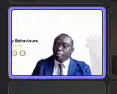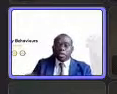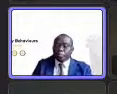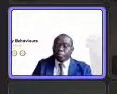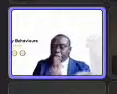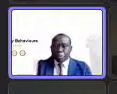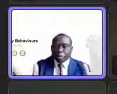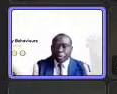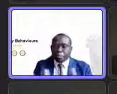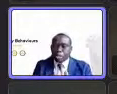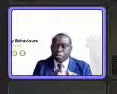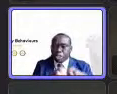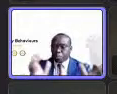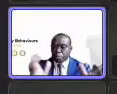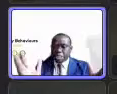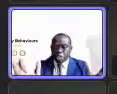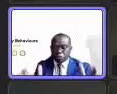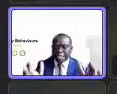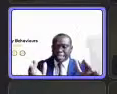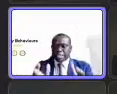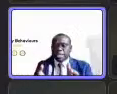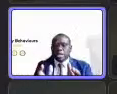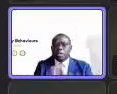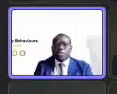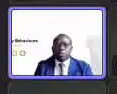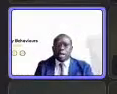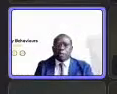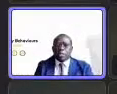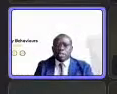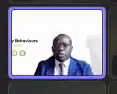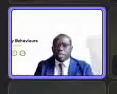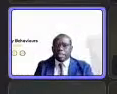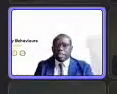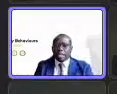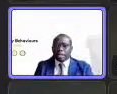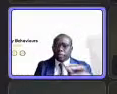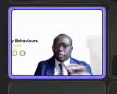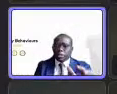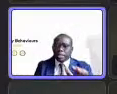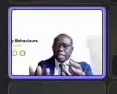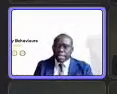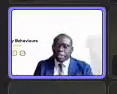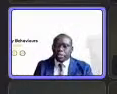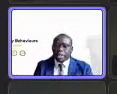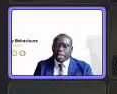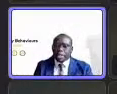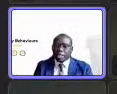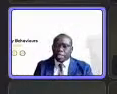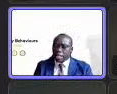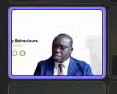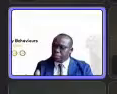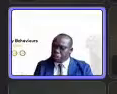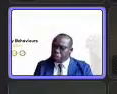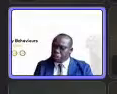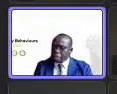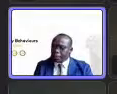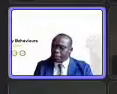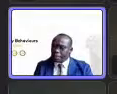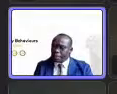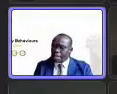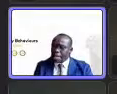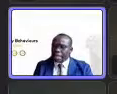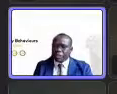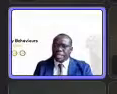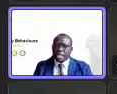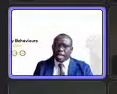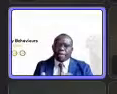accidents because of multiplicity of factors, which I will not touch on at this